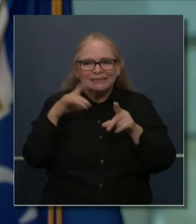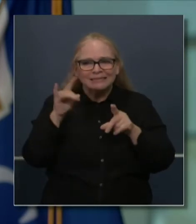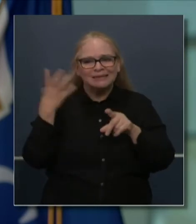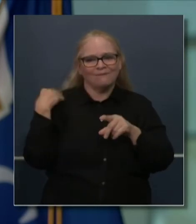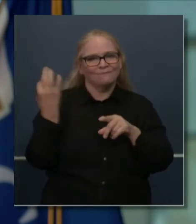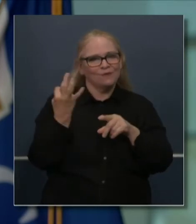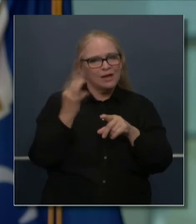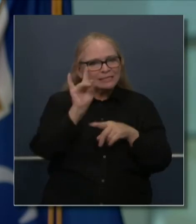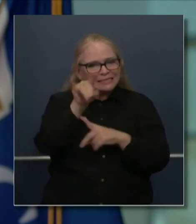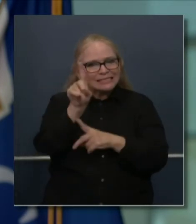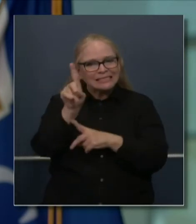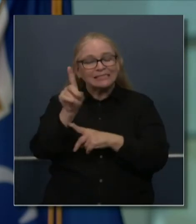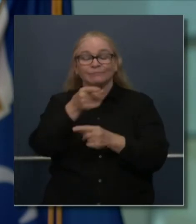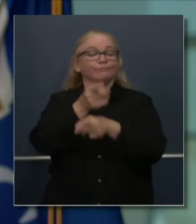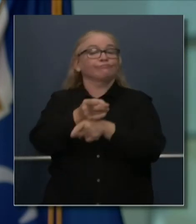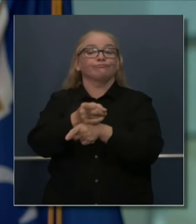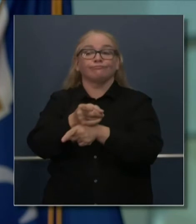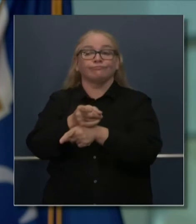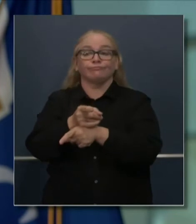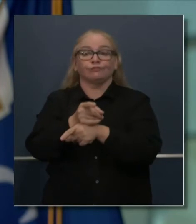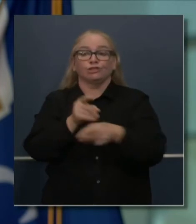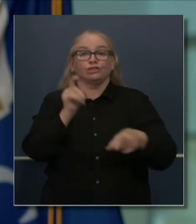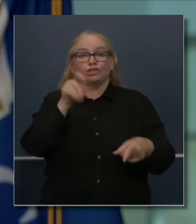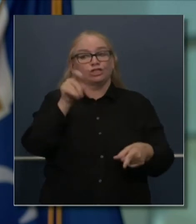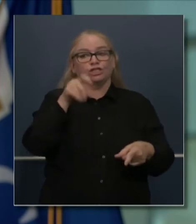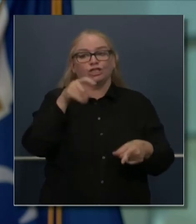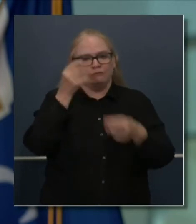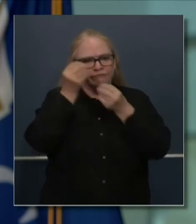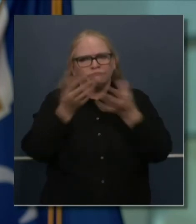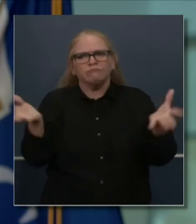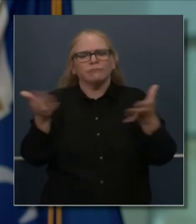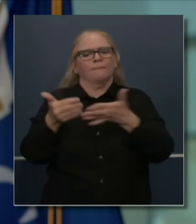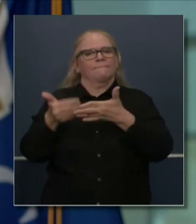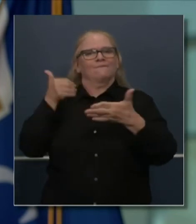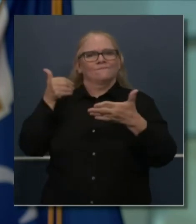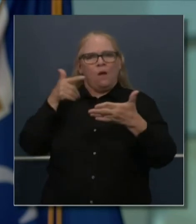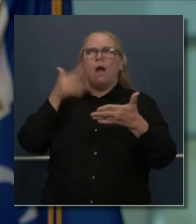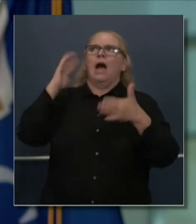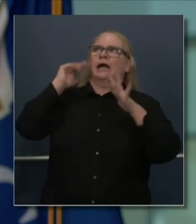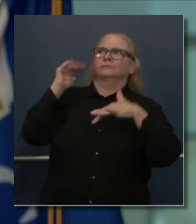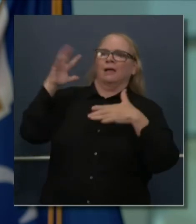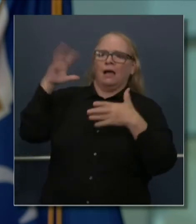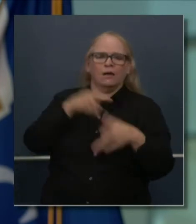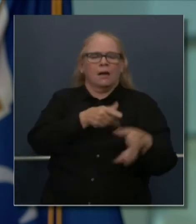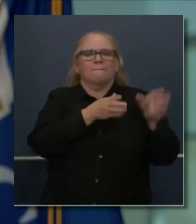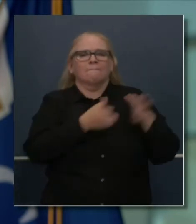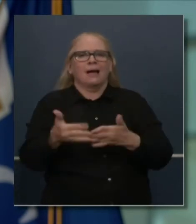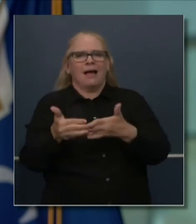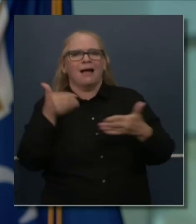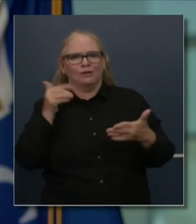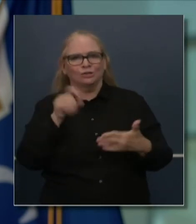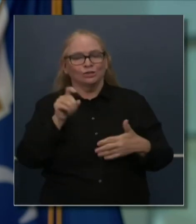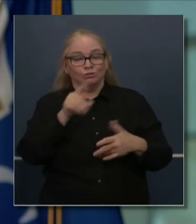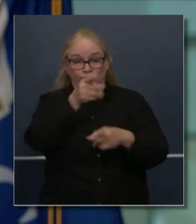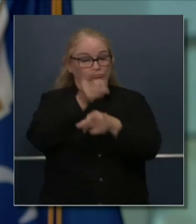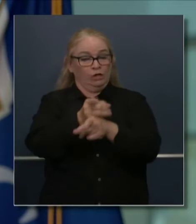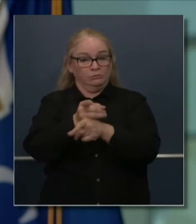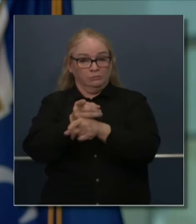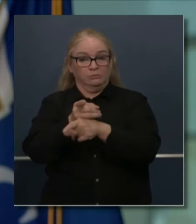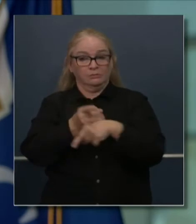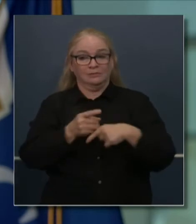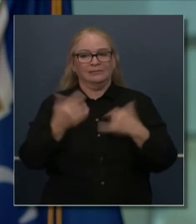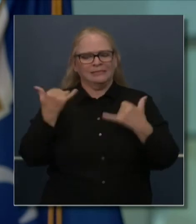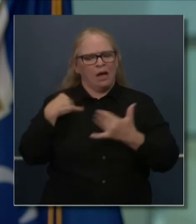exactly the purpose of the investigation, the purpose of understanding exactly what led to these conditions and how we can mitigate it. Let me just